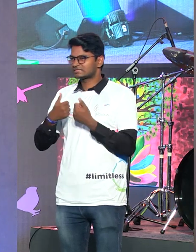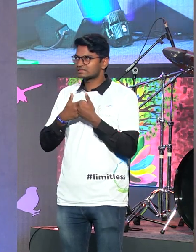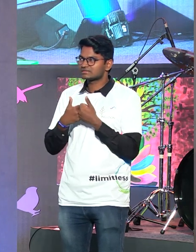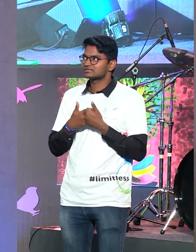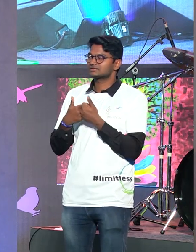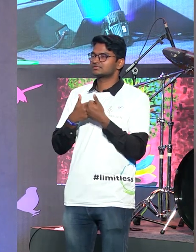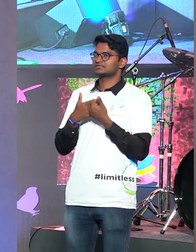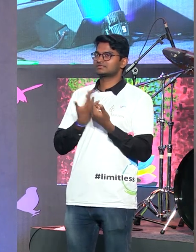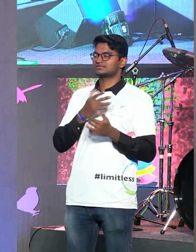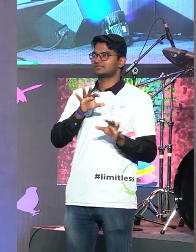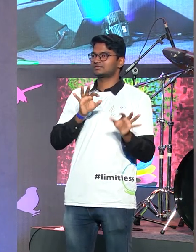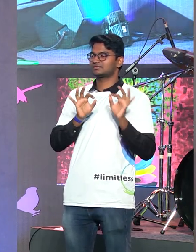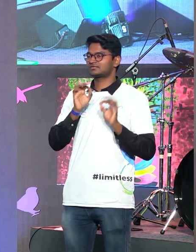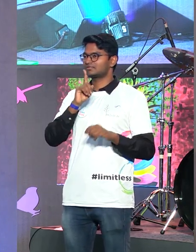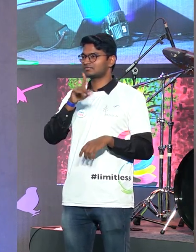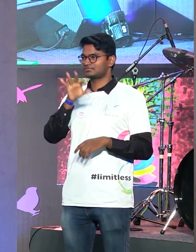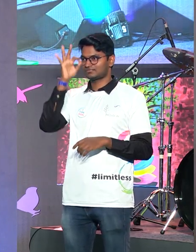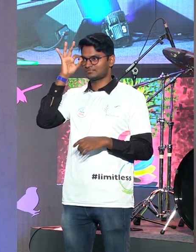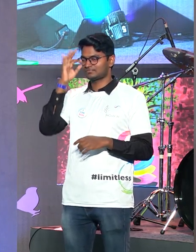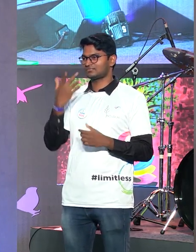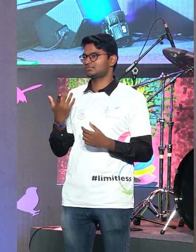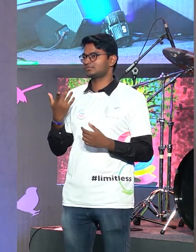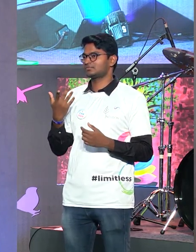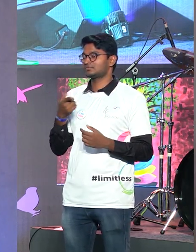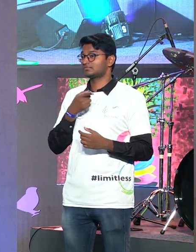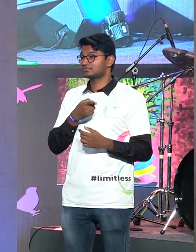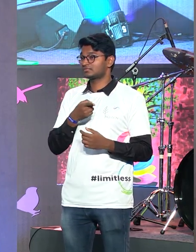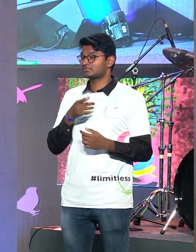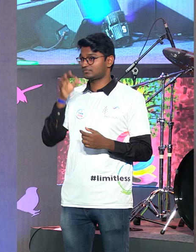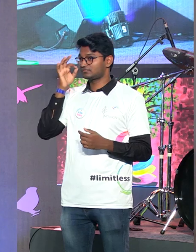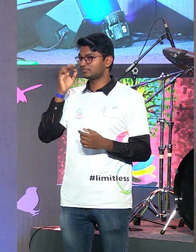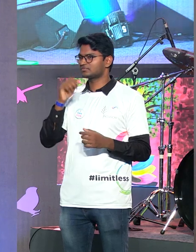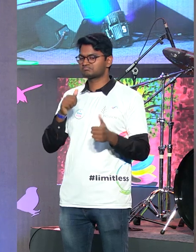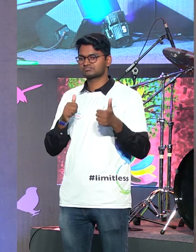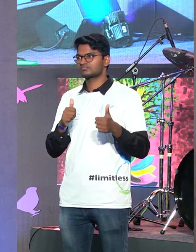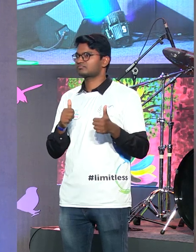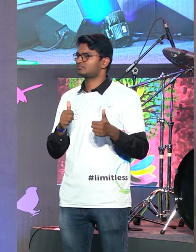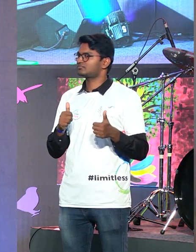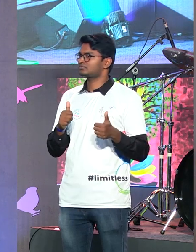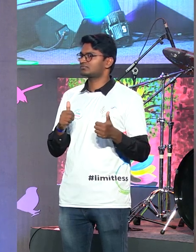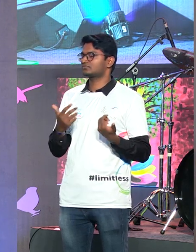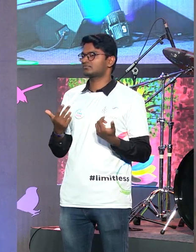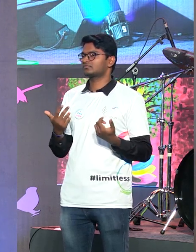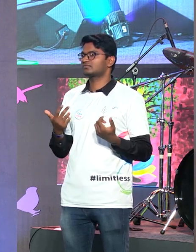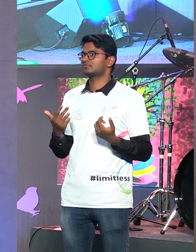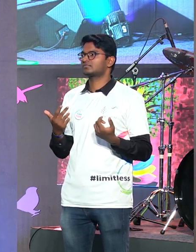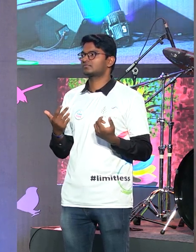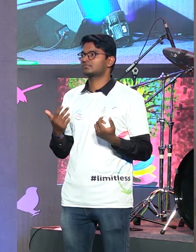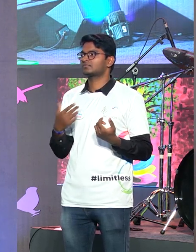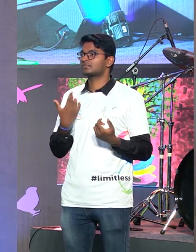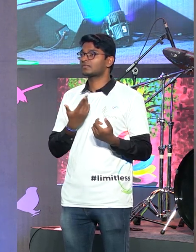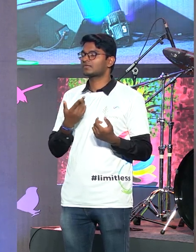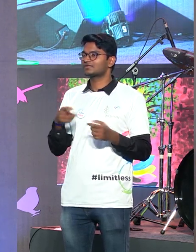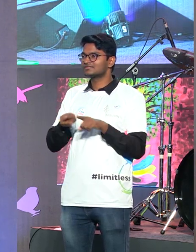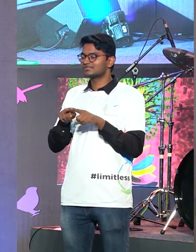because I used to select some of the films for the festival. That there were films, but good films. Like, how do we have stories